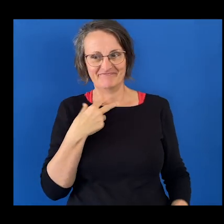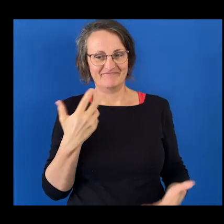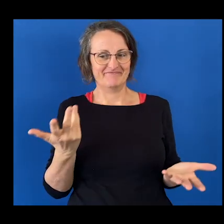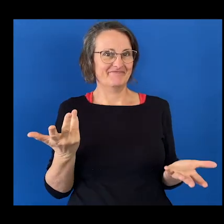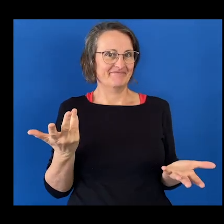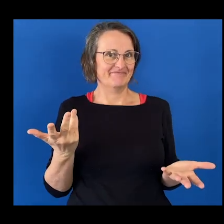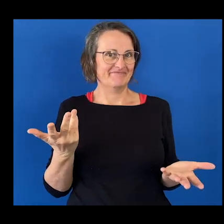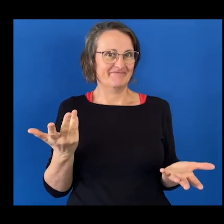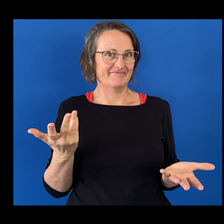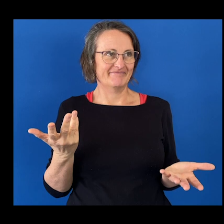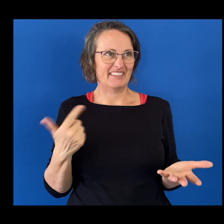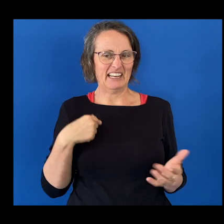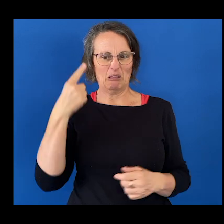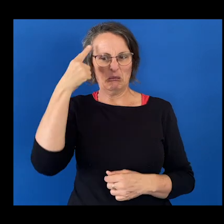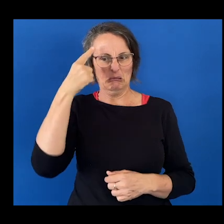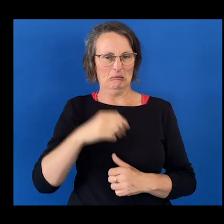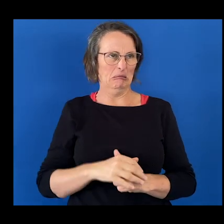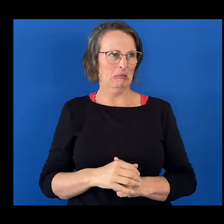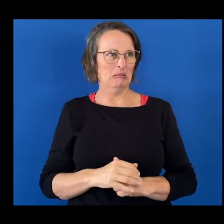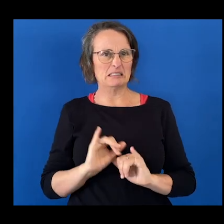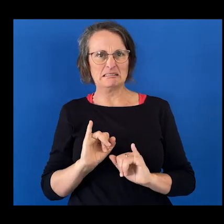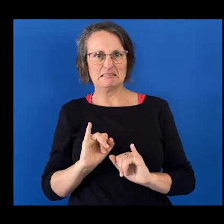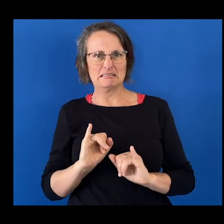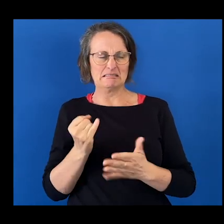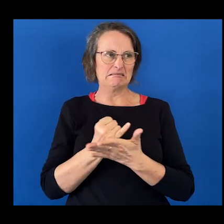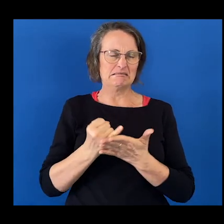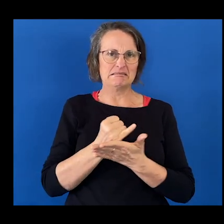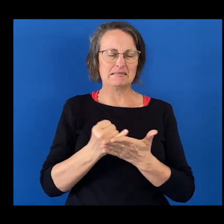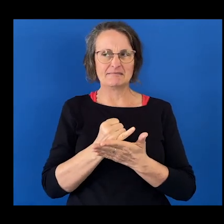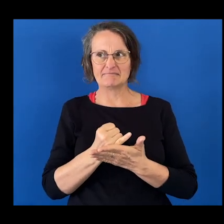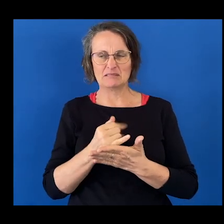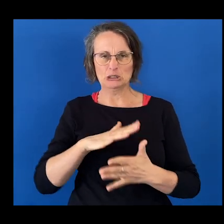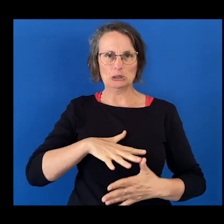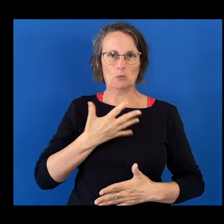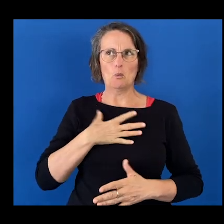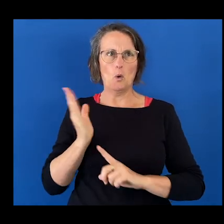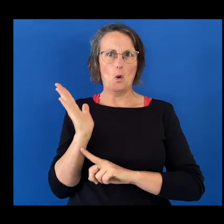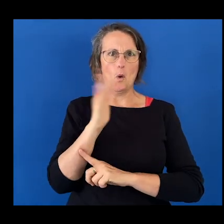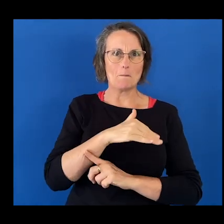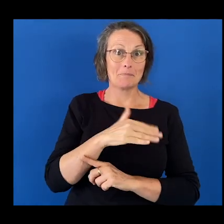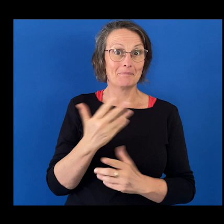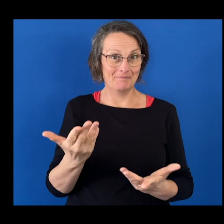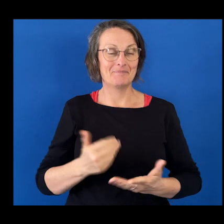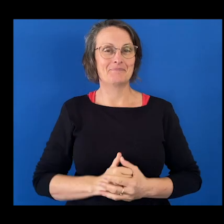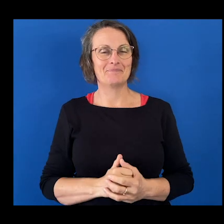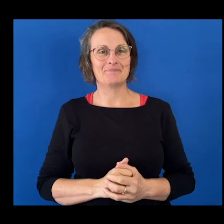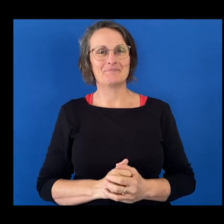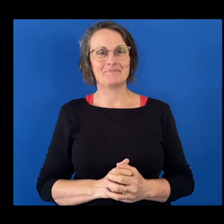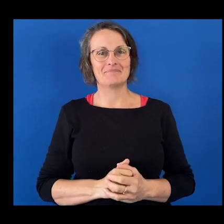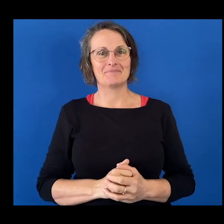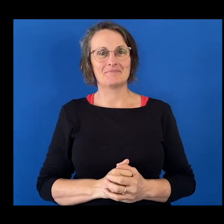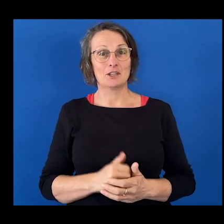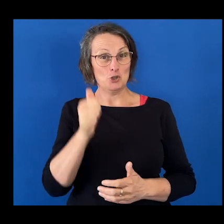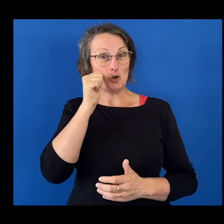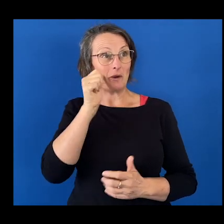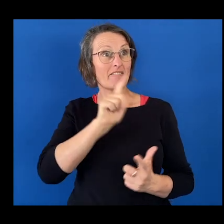had just arrived, and suddenly, he's thinking, "Oh gosh, this is a terrible mistake. I can't go back. I have to wait." When you make